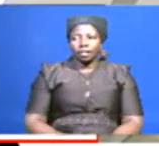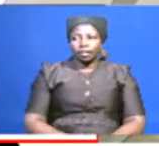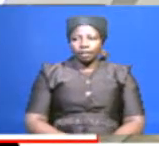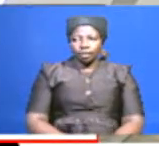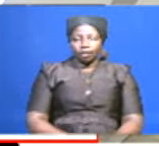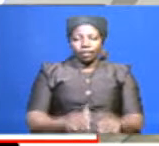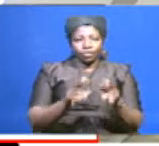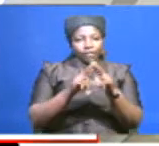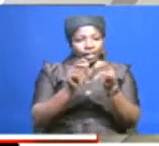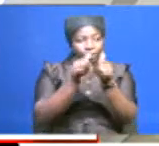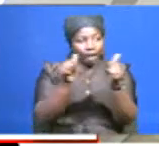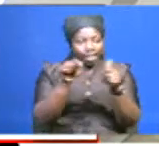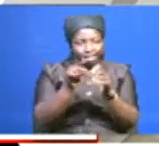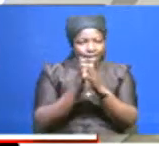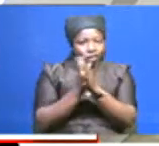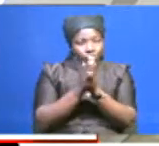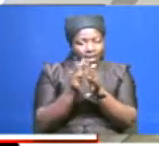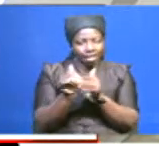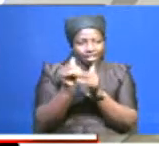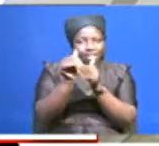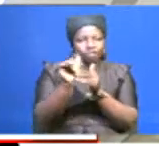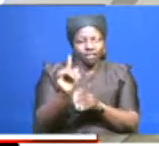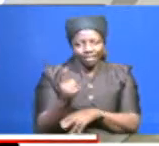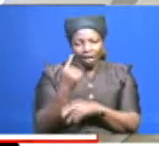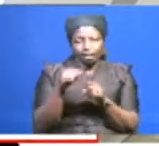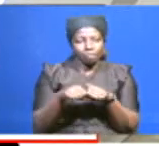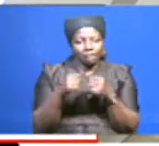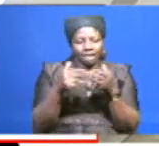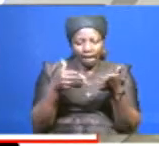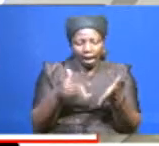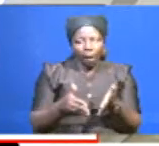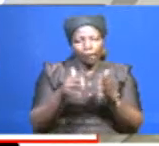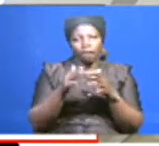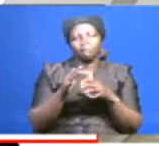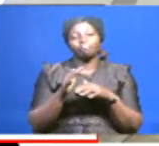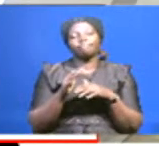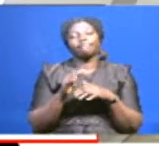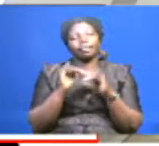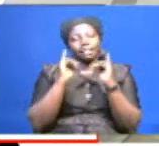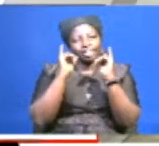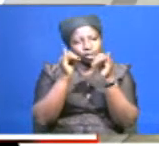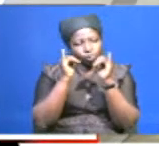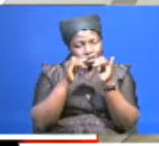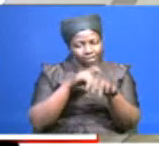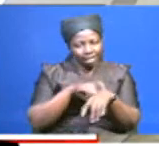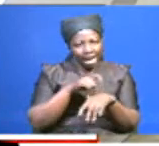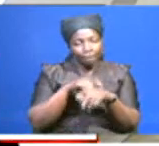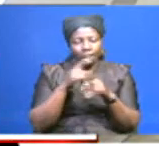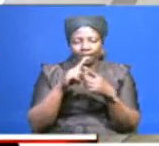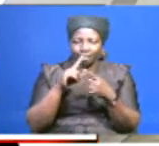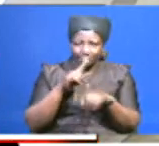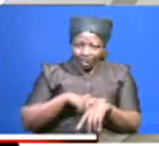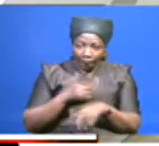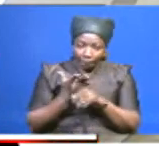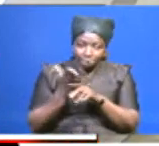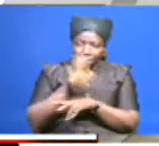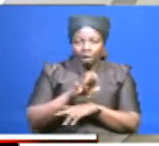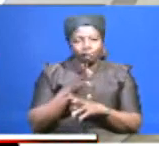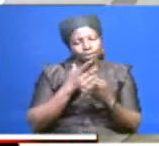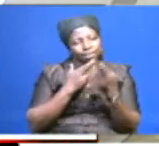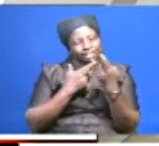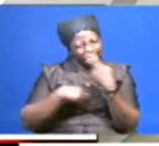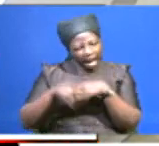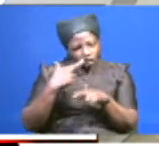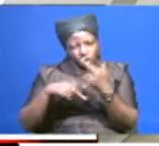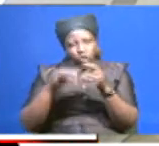Well, that story brings us to our fast break right here on Prime Edition. And when we come back, reactions on